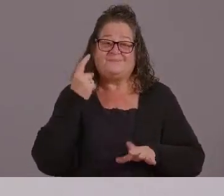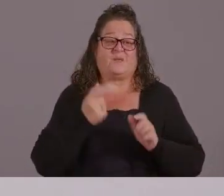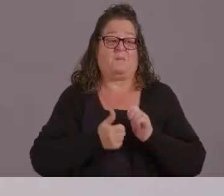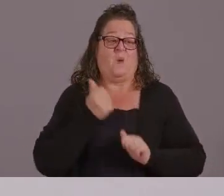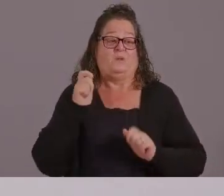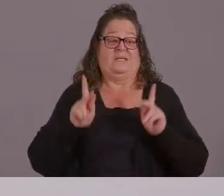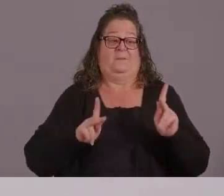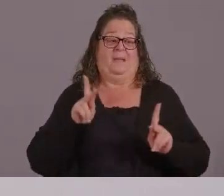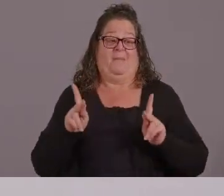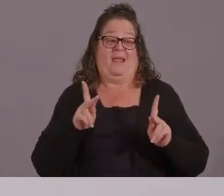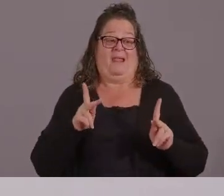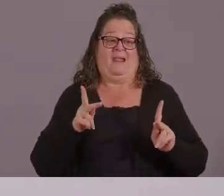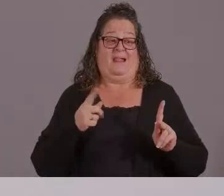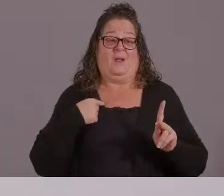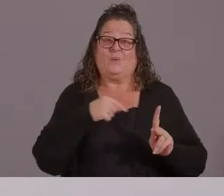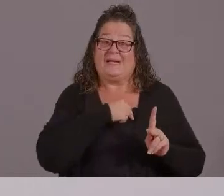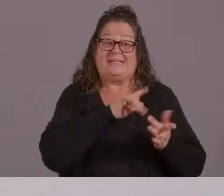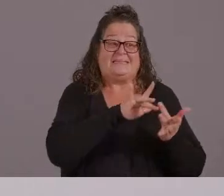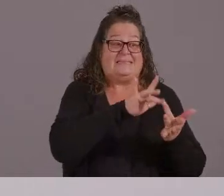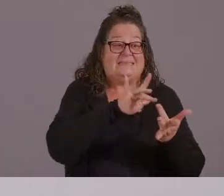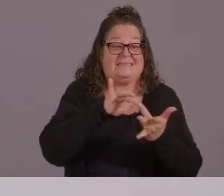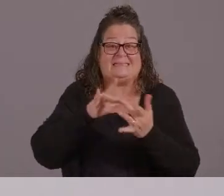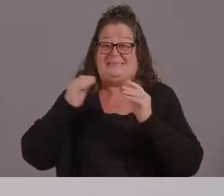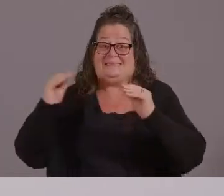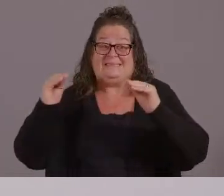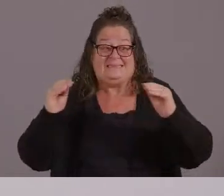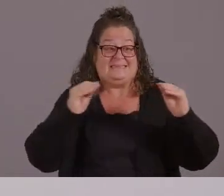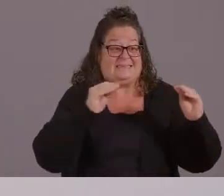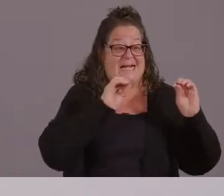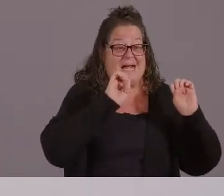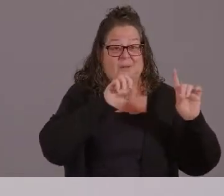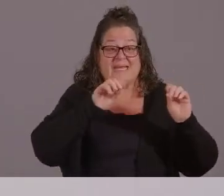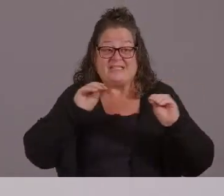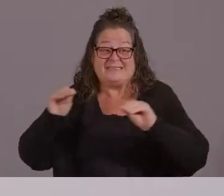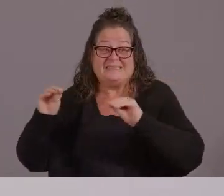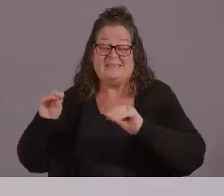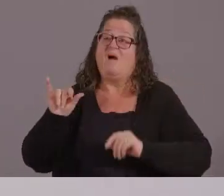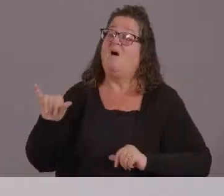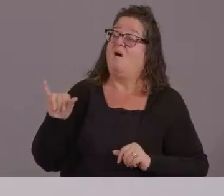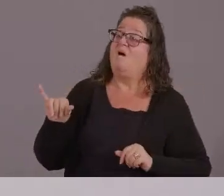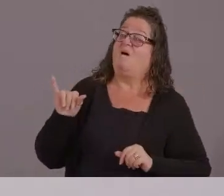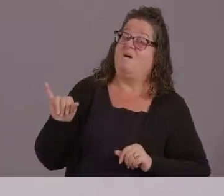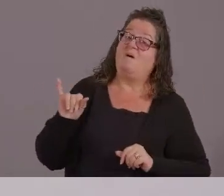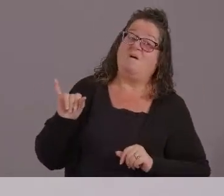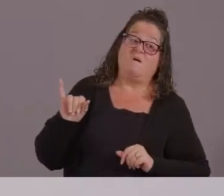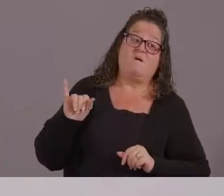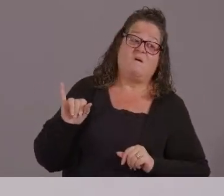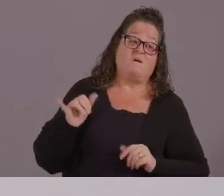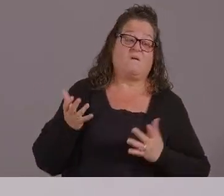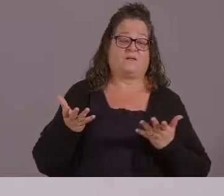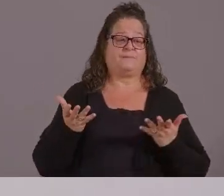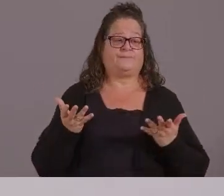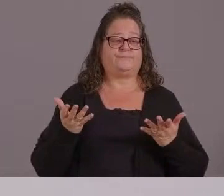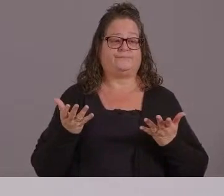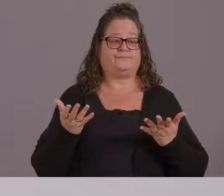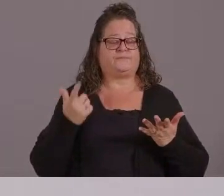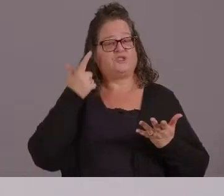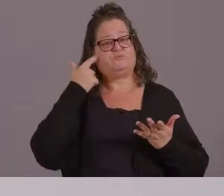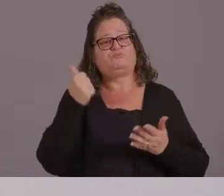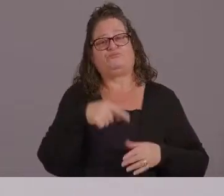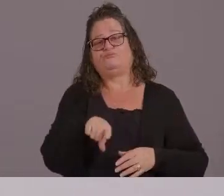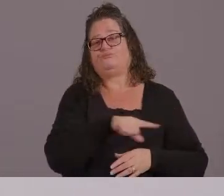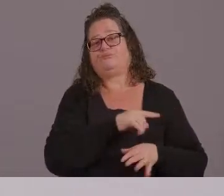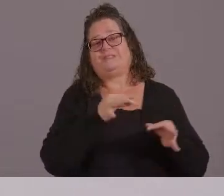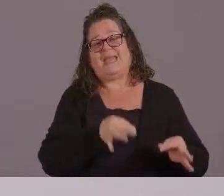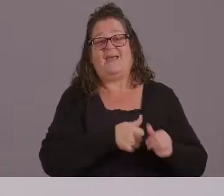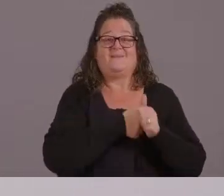the mitigation steps and requirements and understood when we talked with them those changes. So even recently,